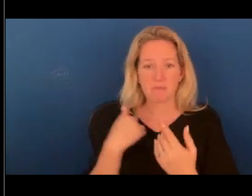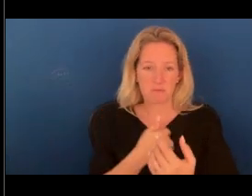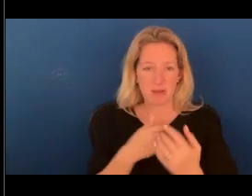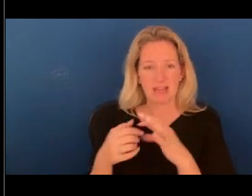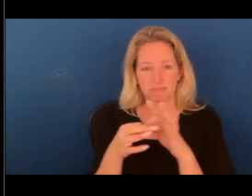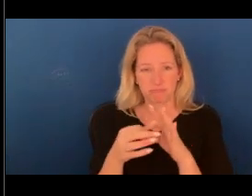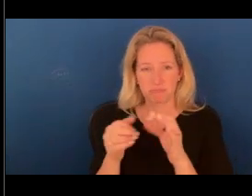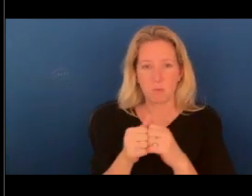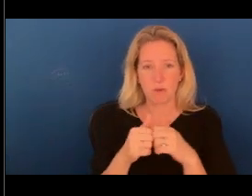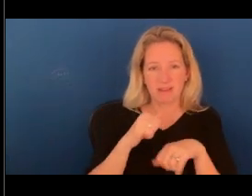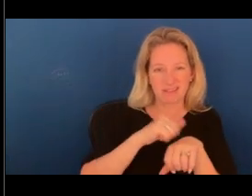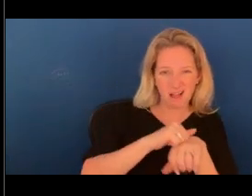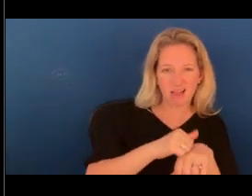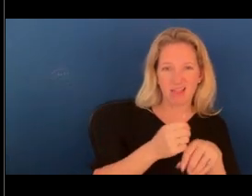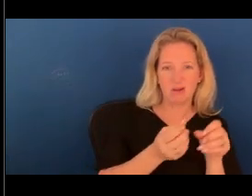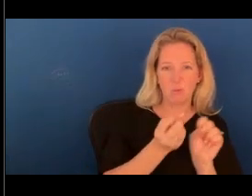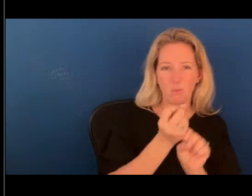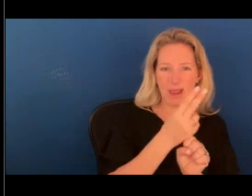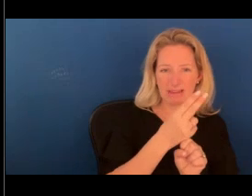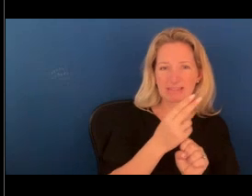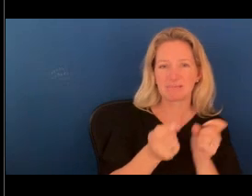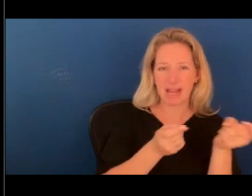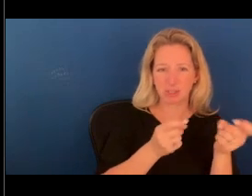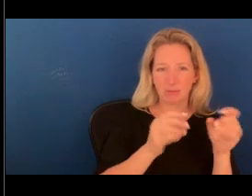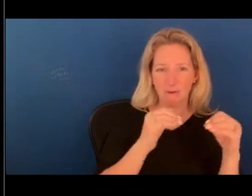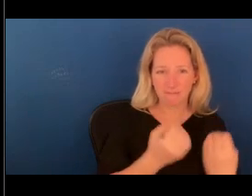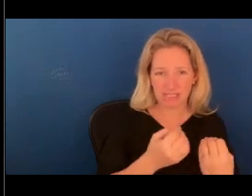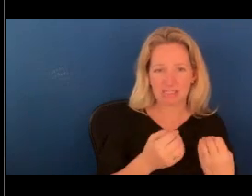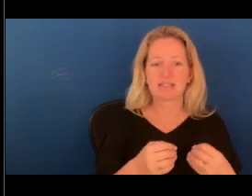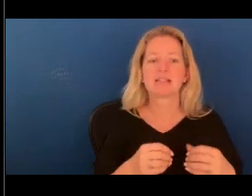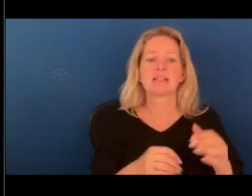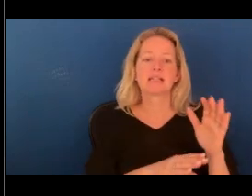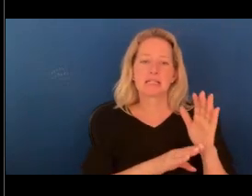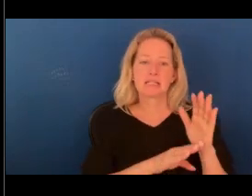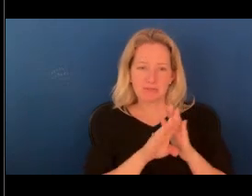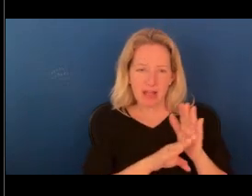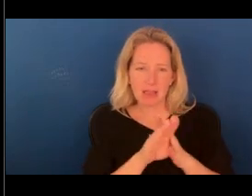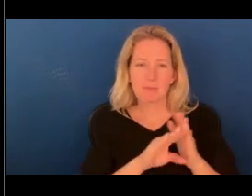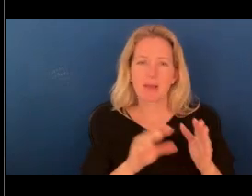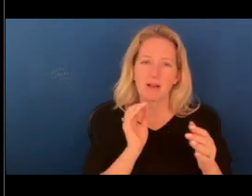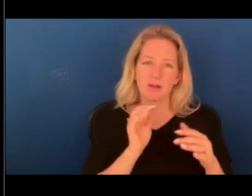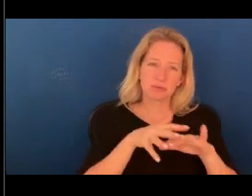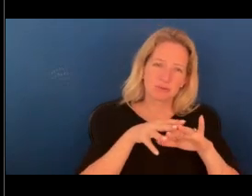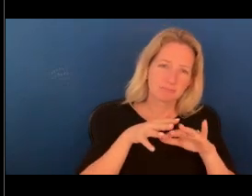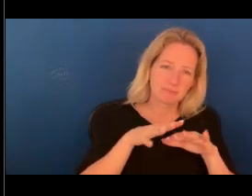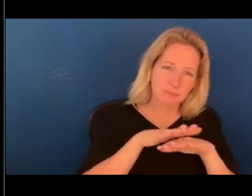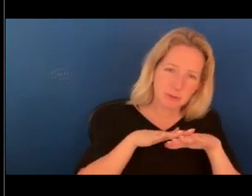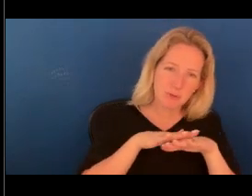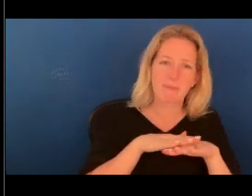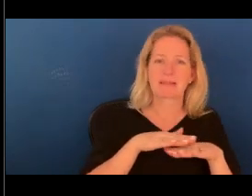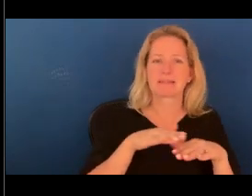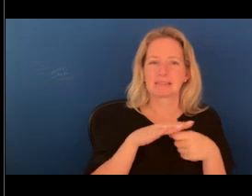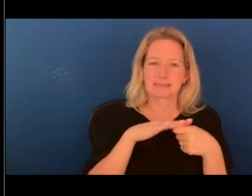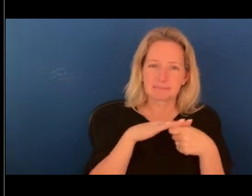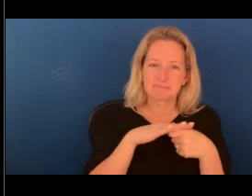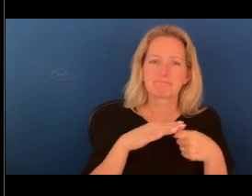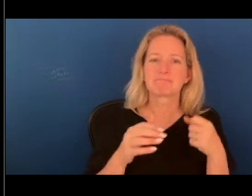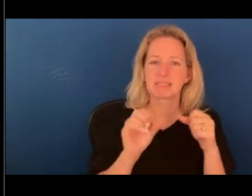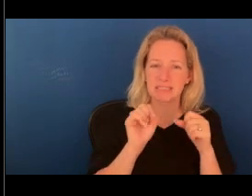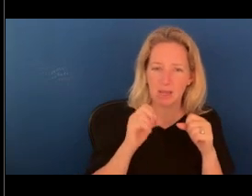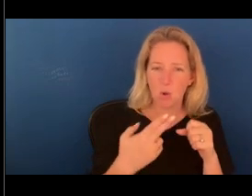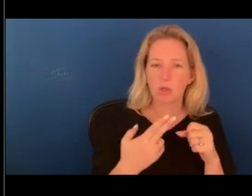Waste Management Office, the development of a domestic stakeholder strategy that the agency dubbed the National Strategy to Prevent Plastic Pollution. This